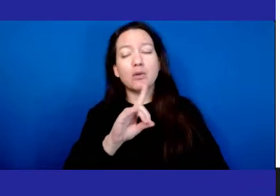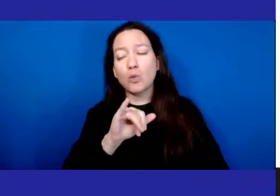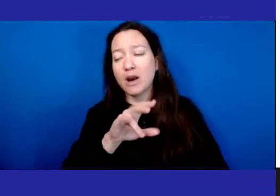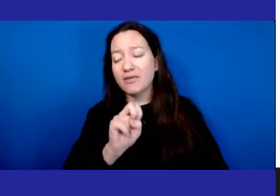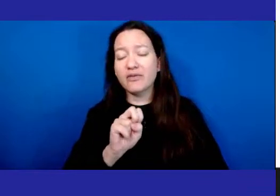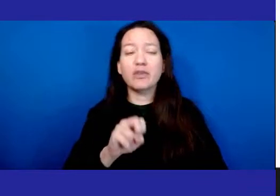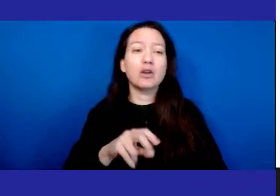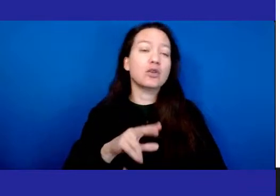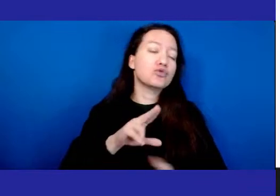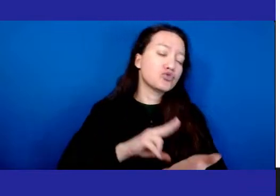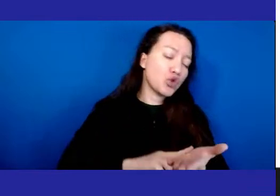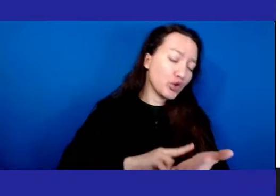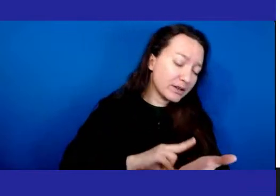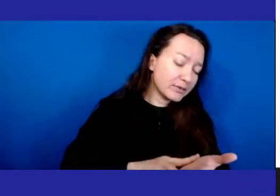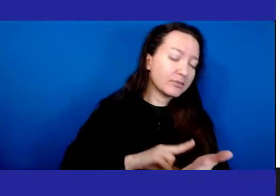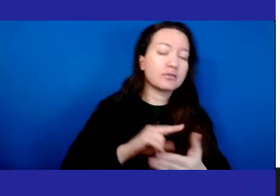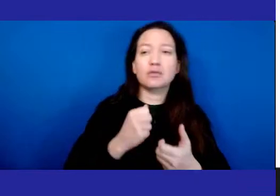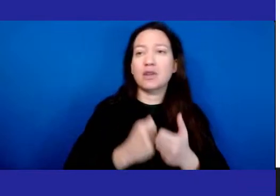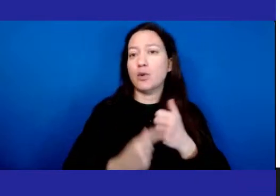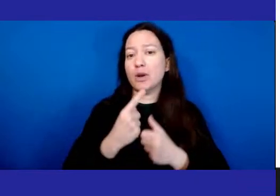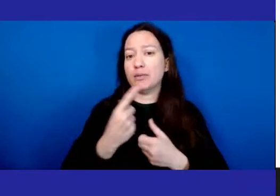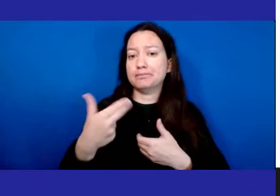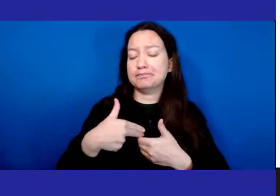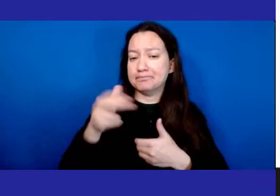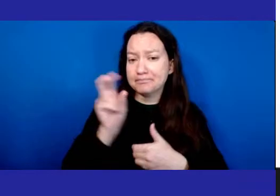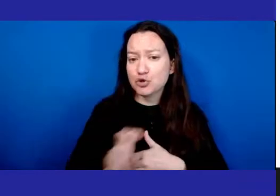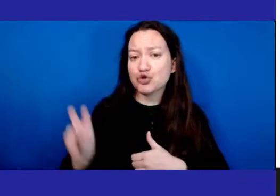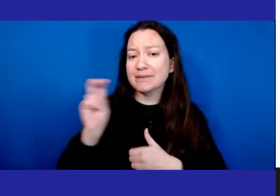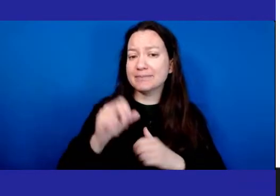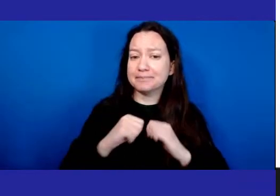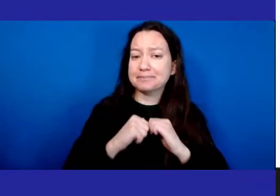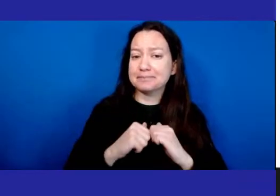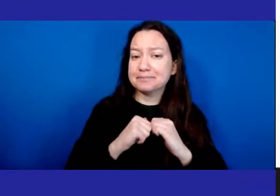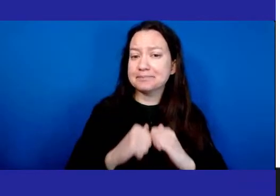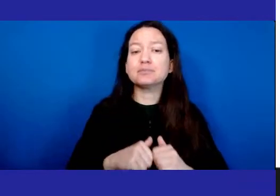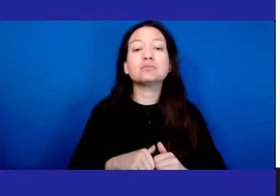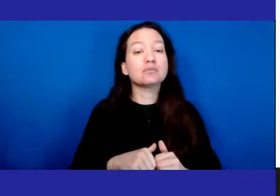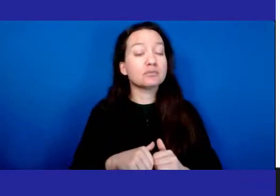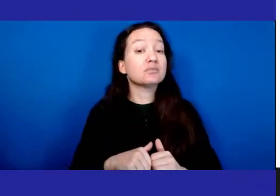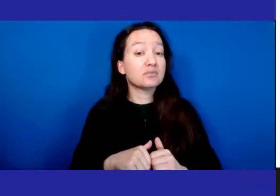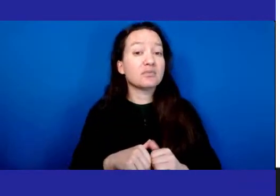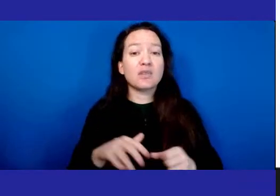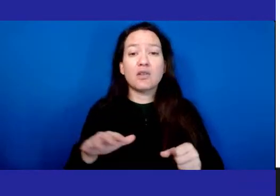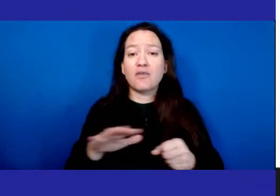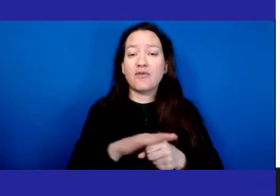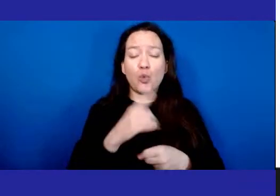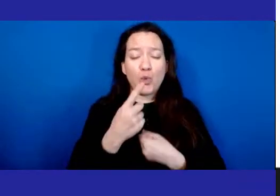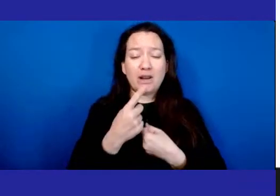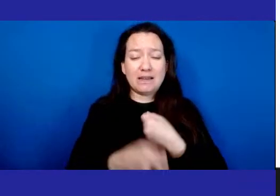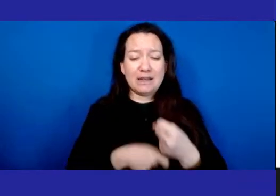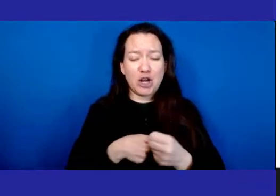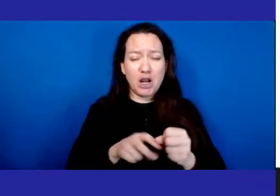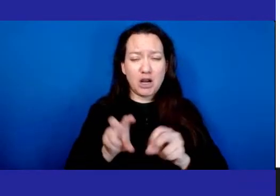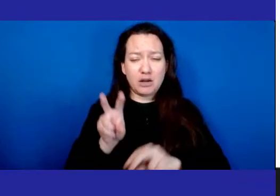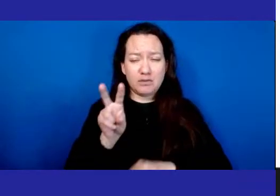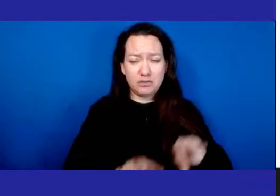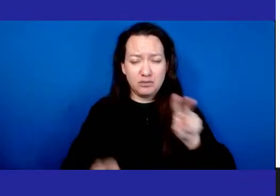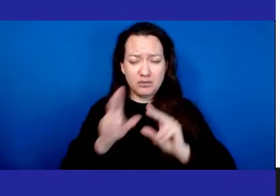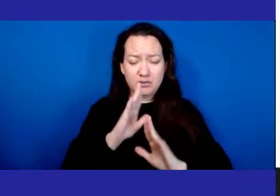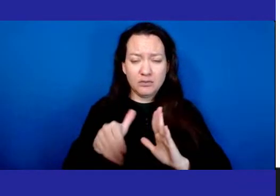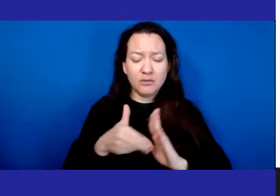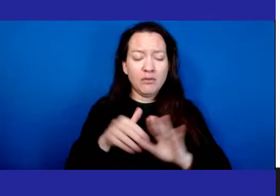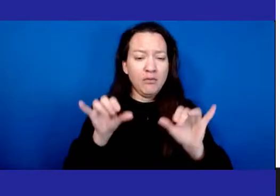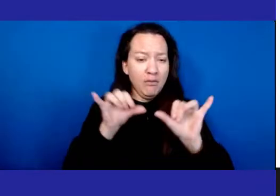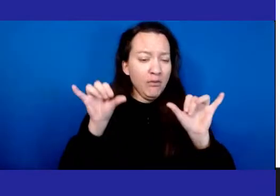nurses. Everyone went on this journey together. We had pretty much a full year of looking at all of the systems